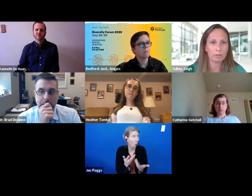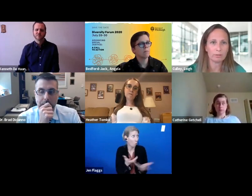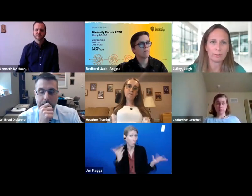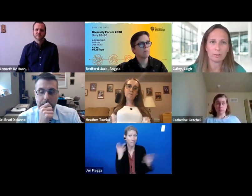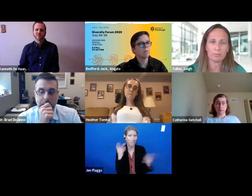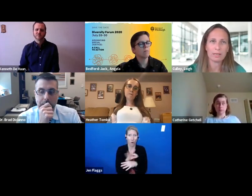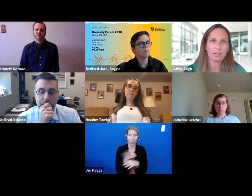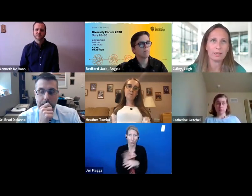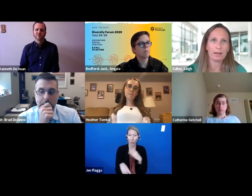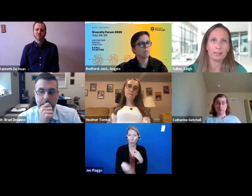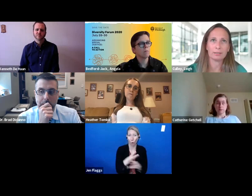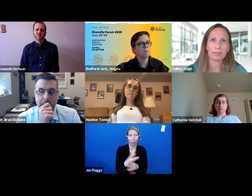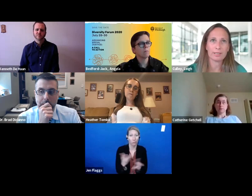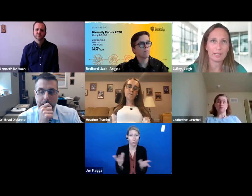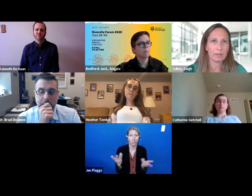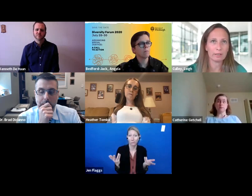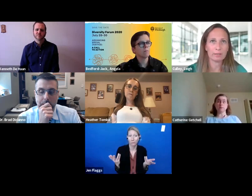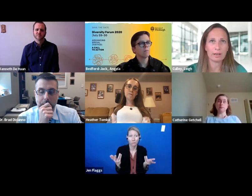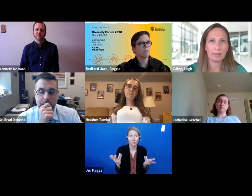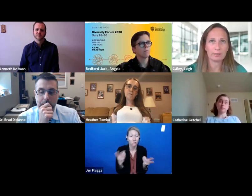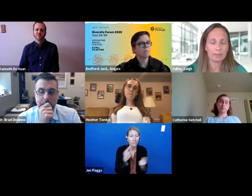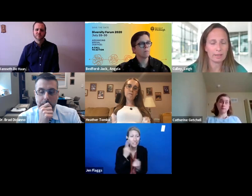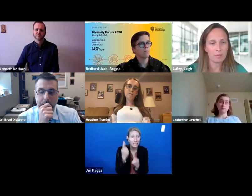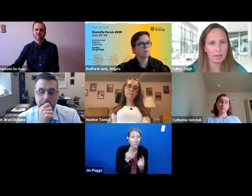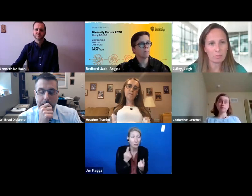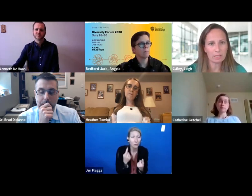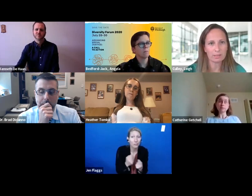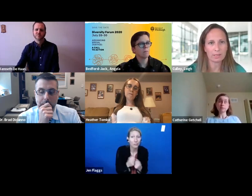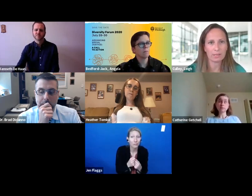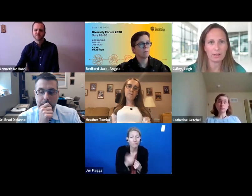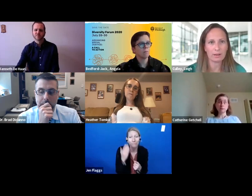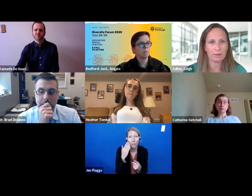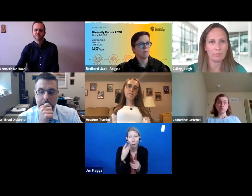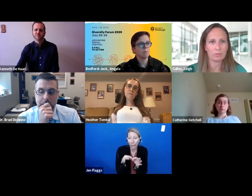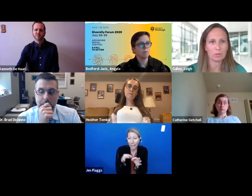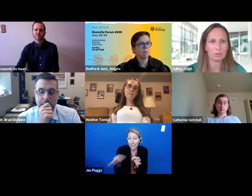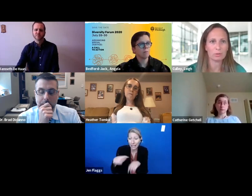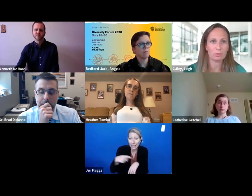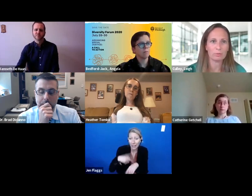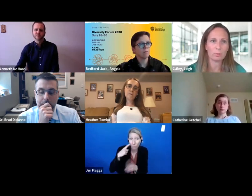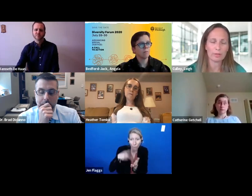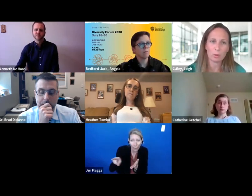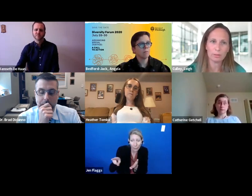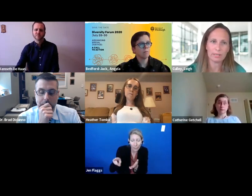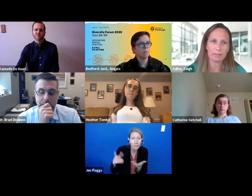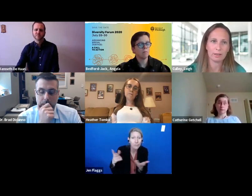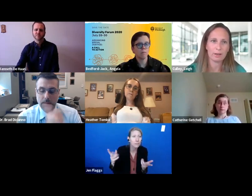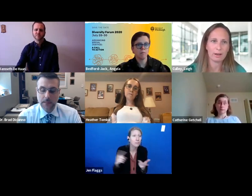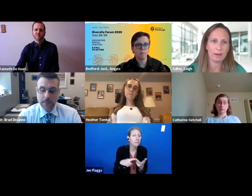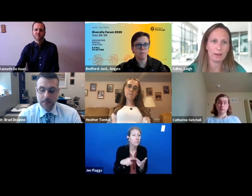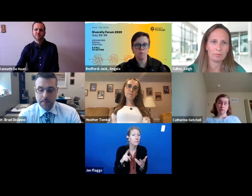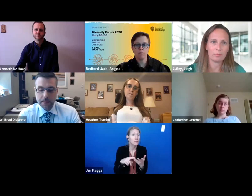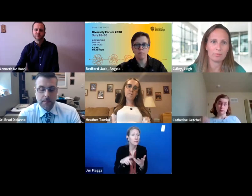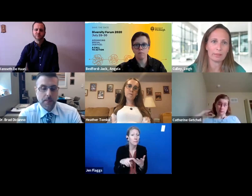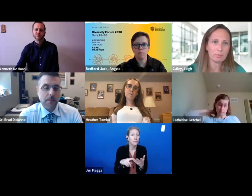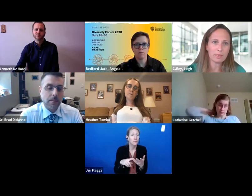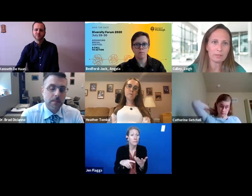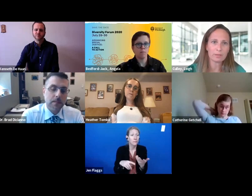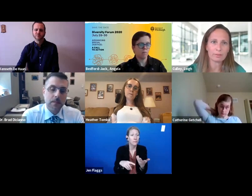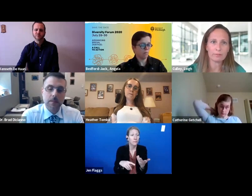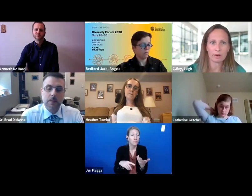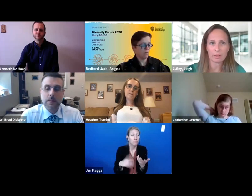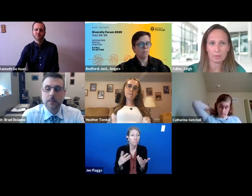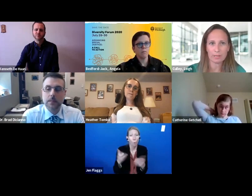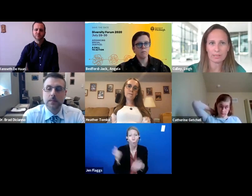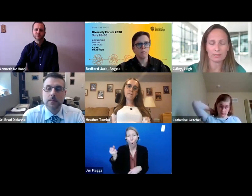in our world, from considering late payments to withholding monthly